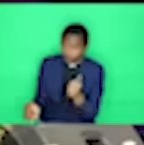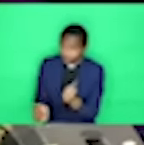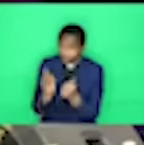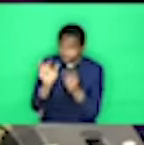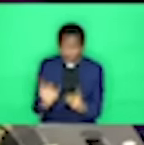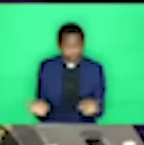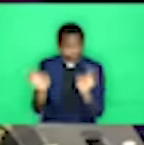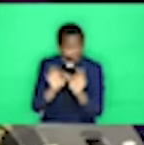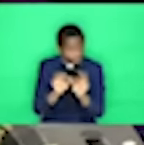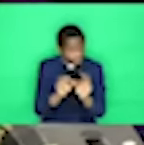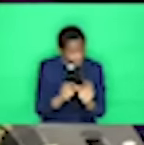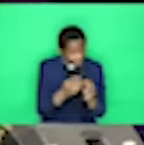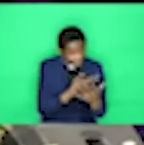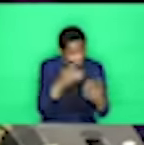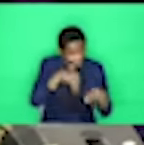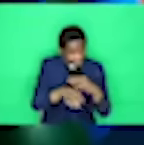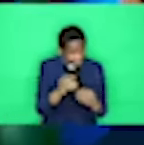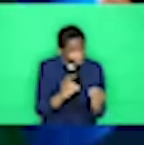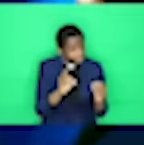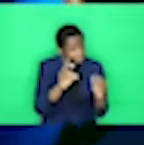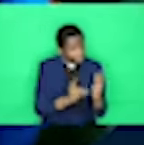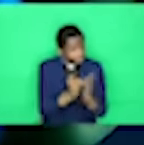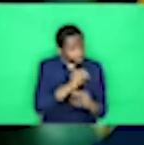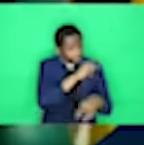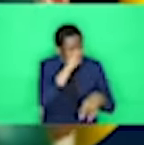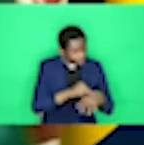in the development of a nation is the nature of its citizens.